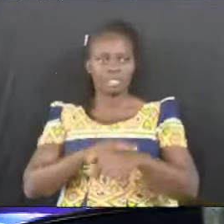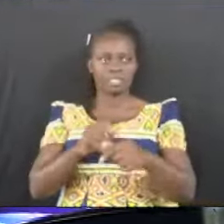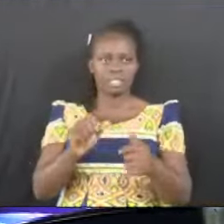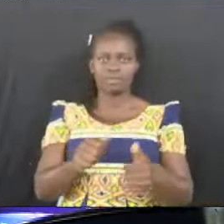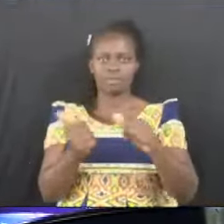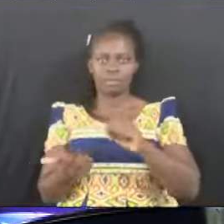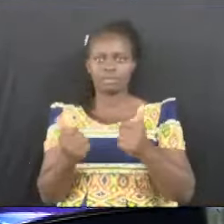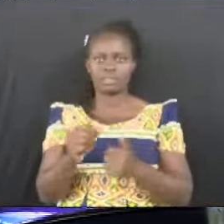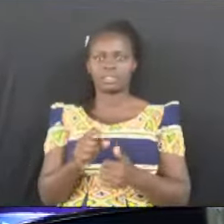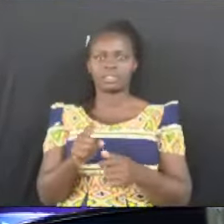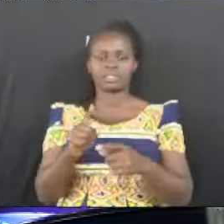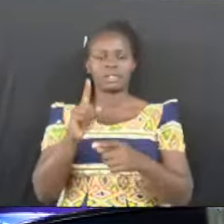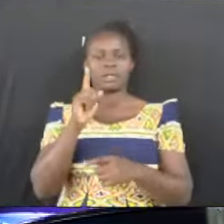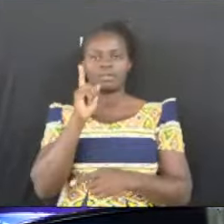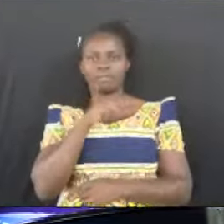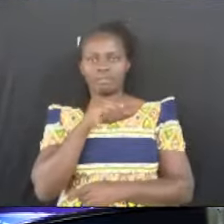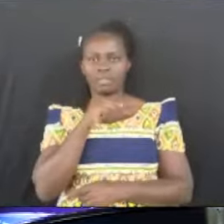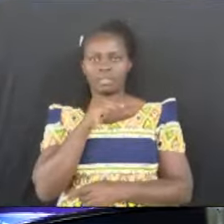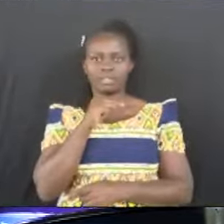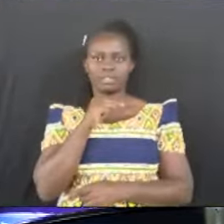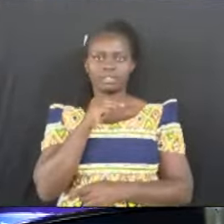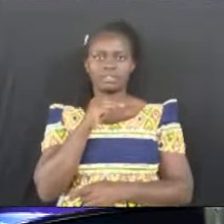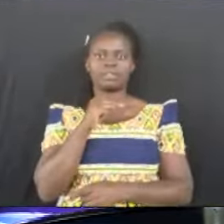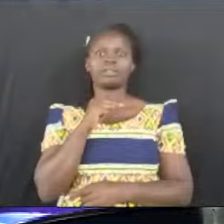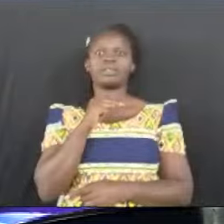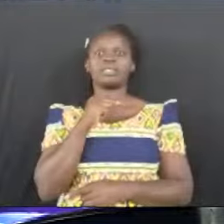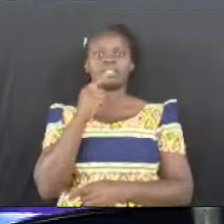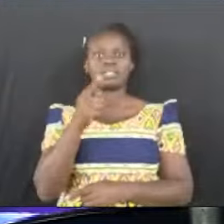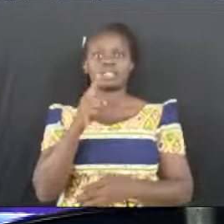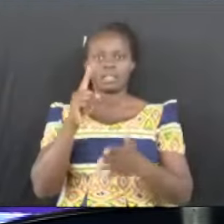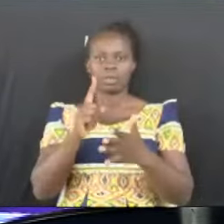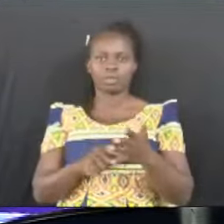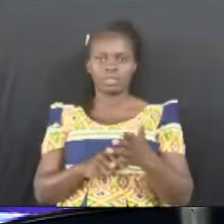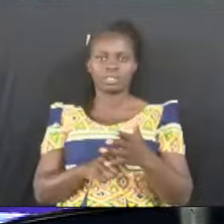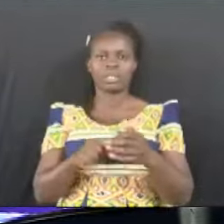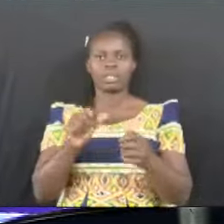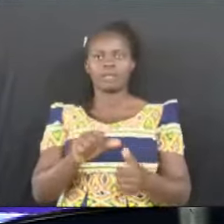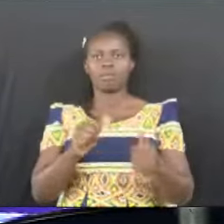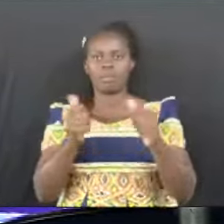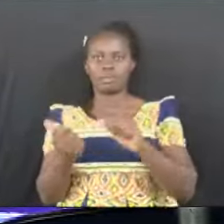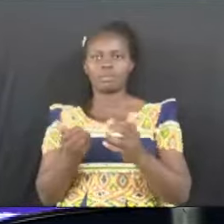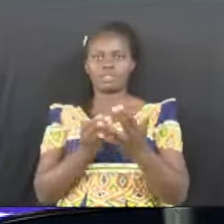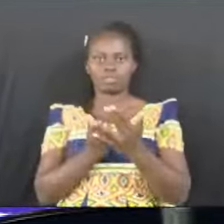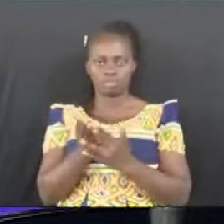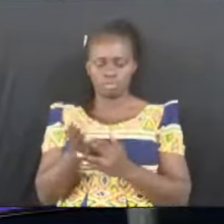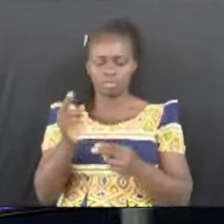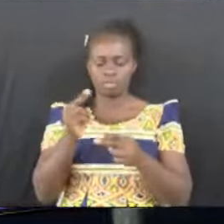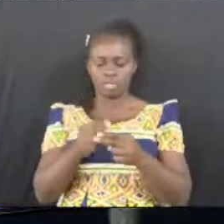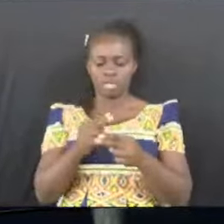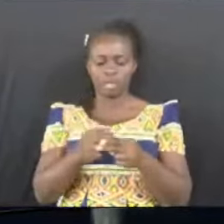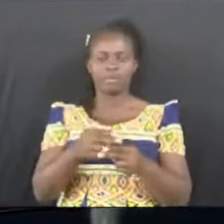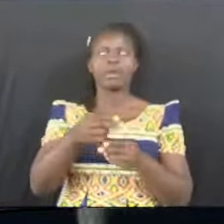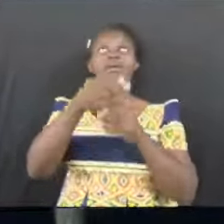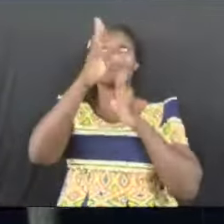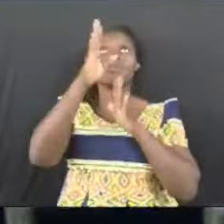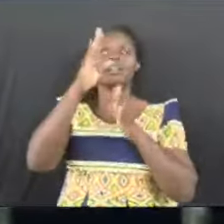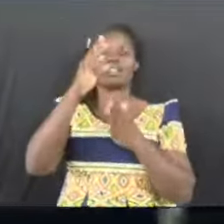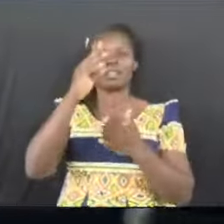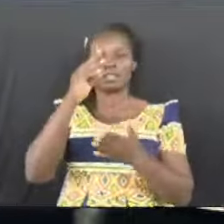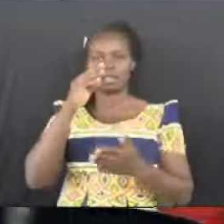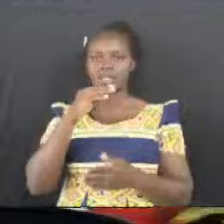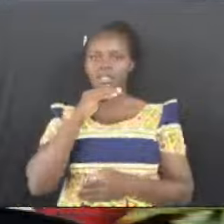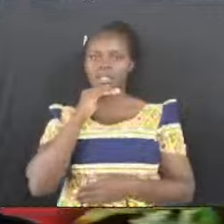Son, Jesus, and the Holy Spirit, who gives new life, by the way, the name of your